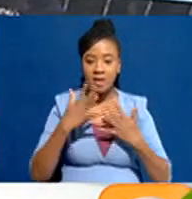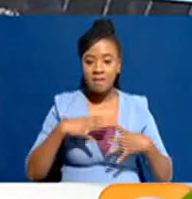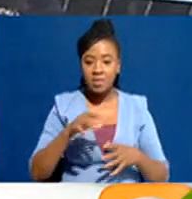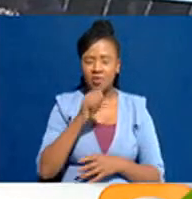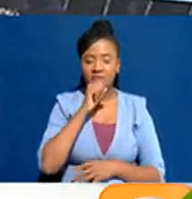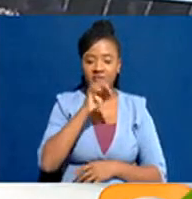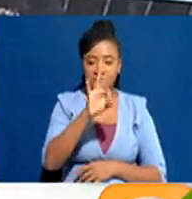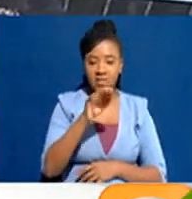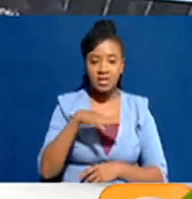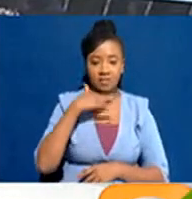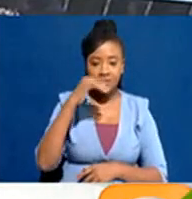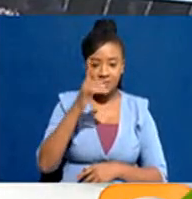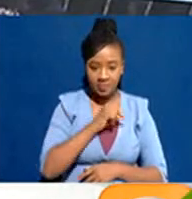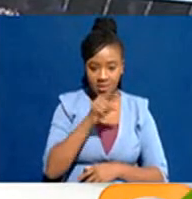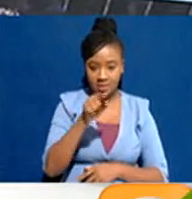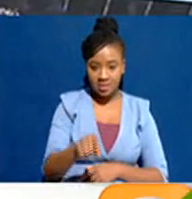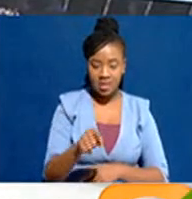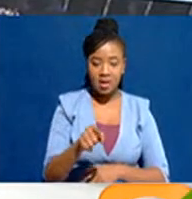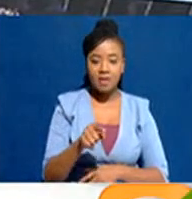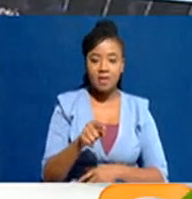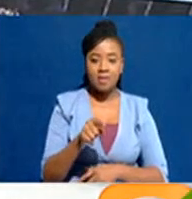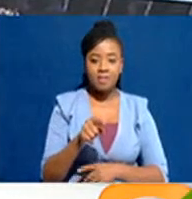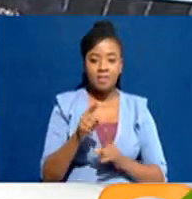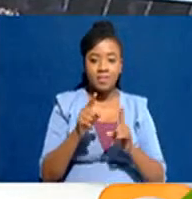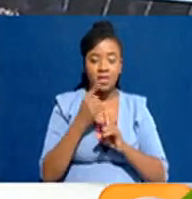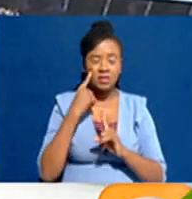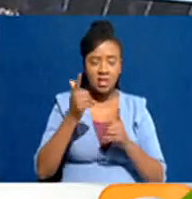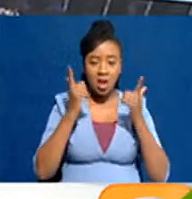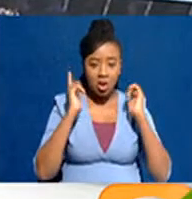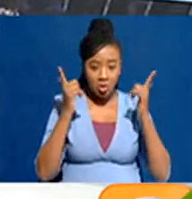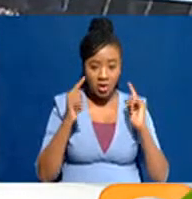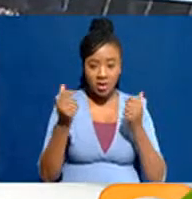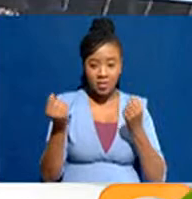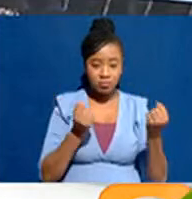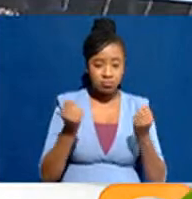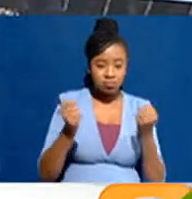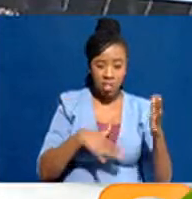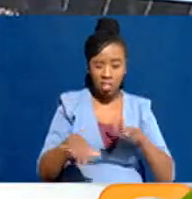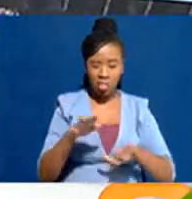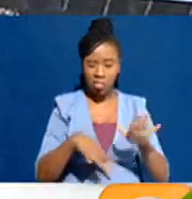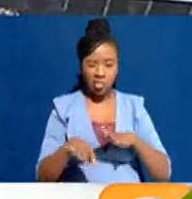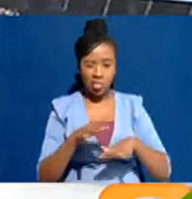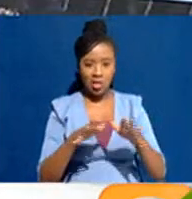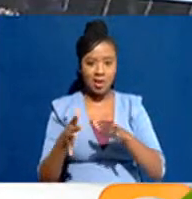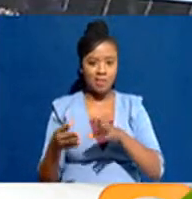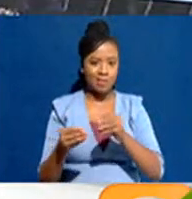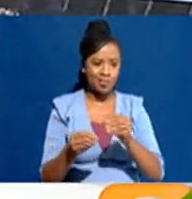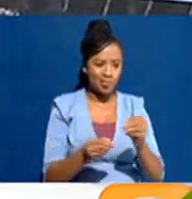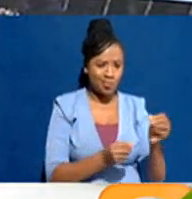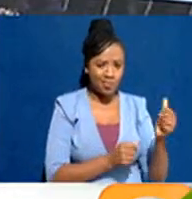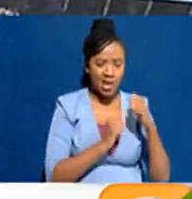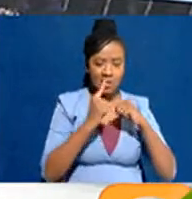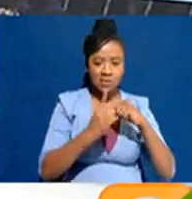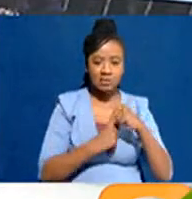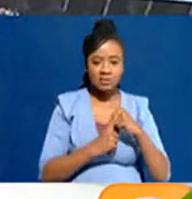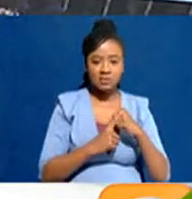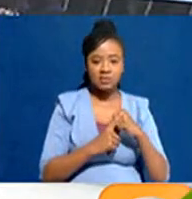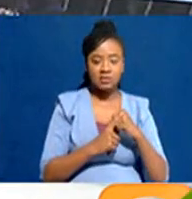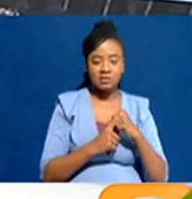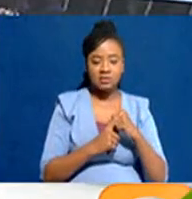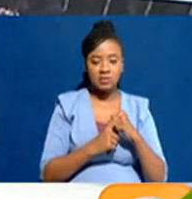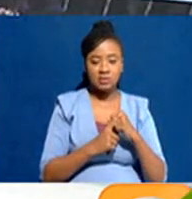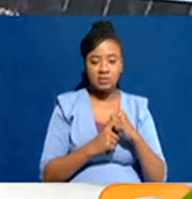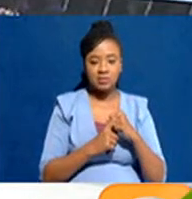their lives in the tragic accident that saw a trailer lose control and ram 6 public service vehicles and